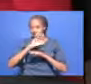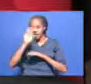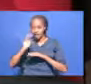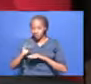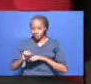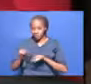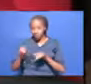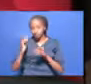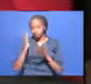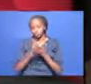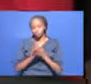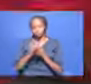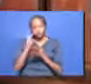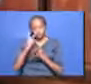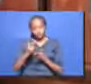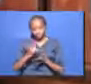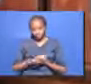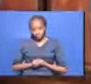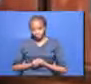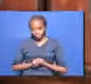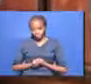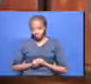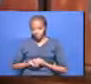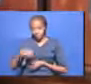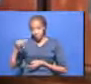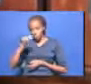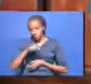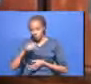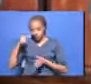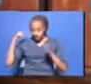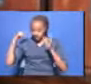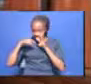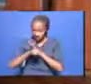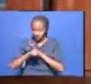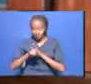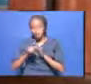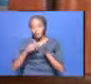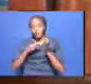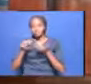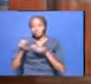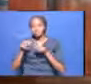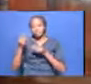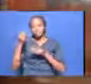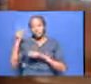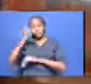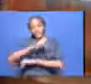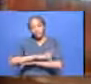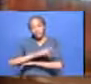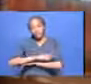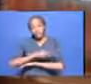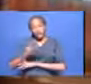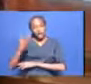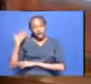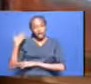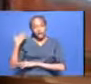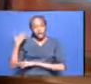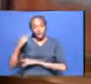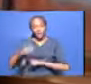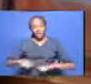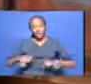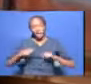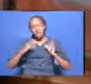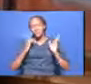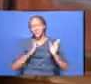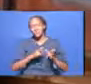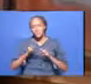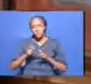record. We get down to the business of the day with a glimpse of his early life. Normal childhood in the